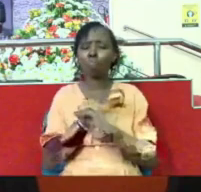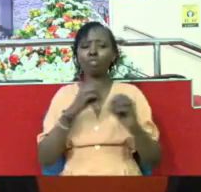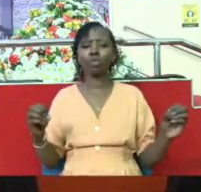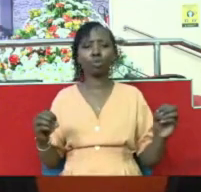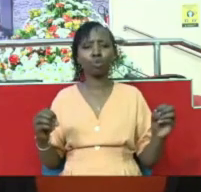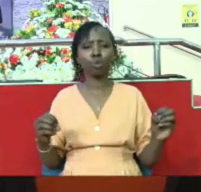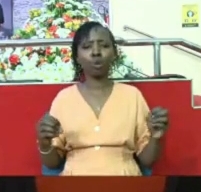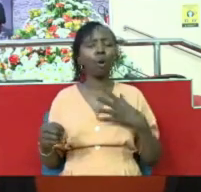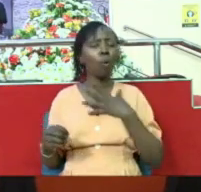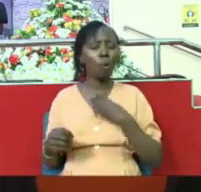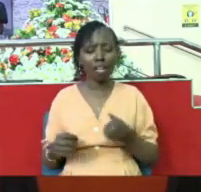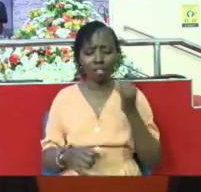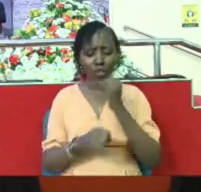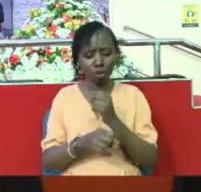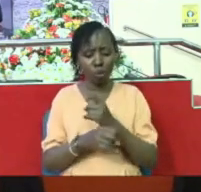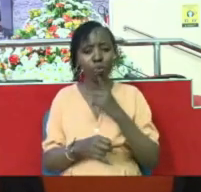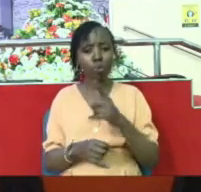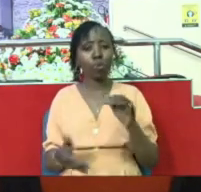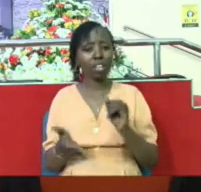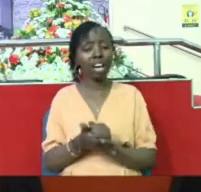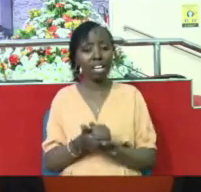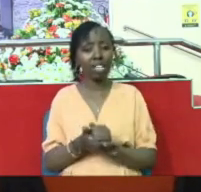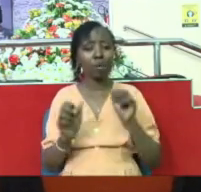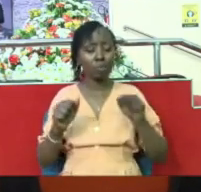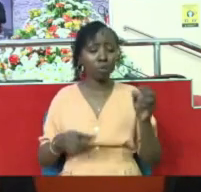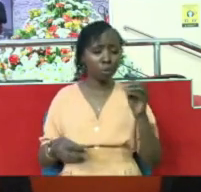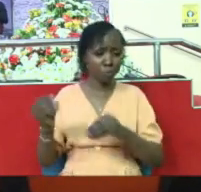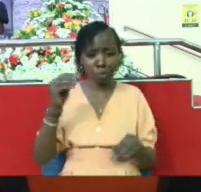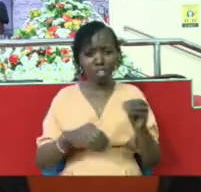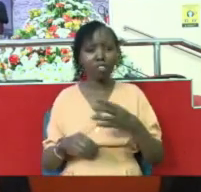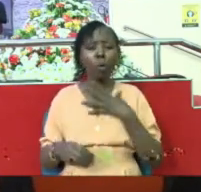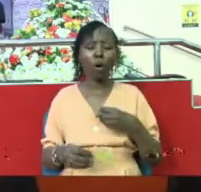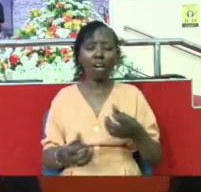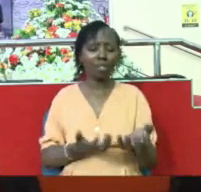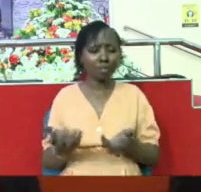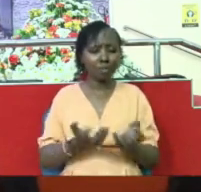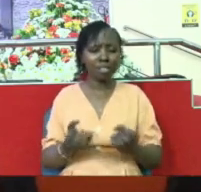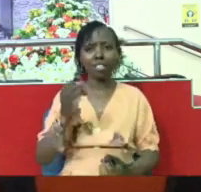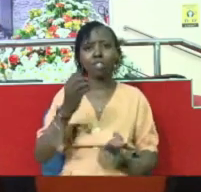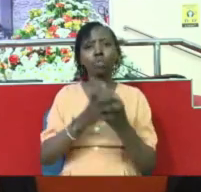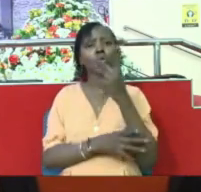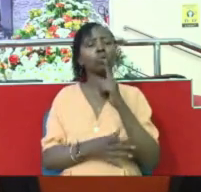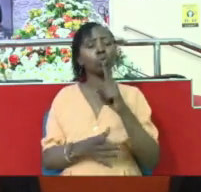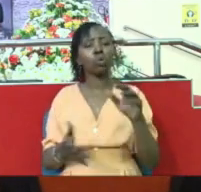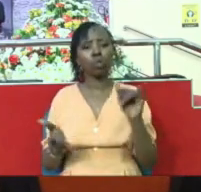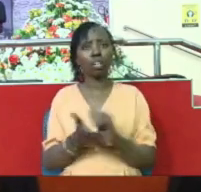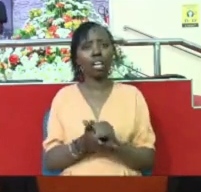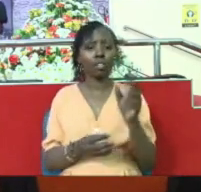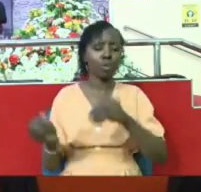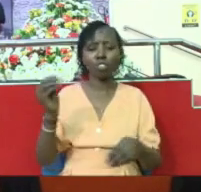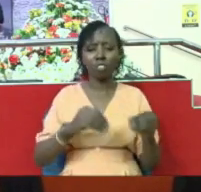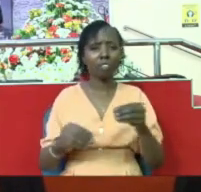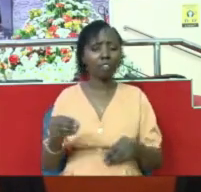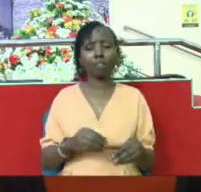can have. Ili kwamba niwe na. I need my business to wake up. Biashara yangu inuke. So that I can give. Ili niwe na. I'm calling for financial miracle. Ninaomba kwa sababu